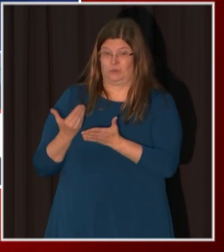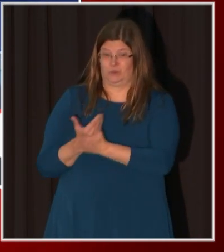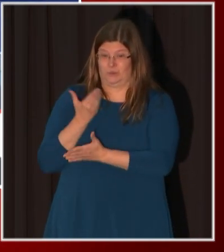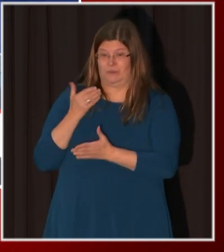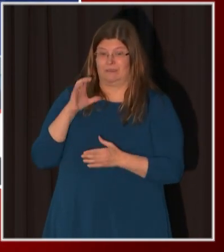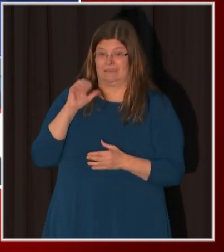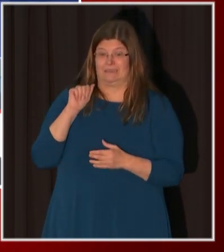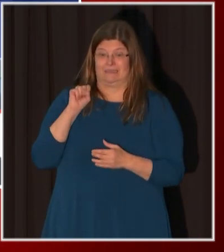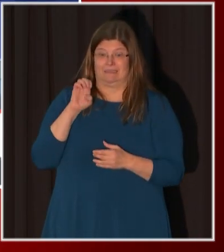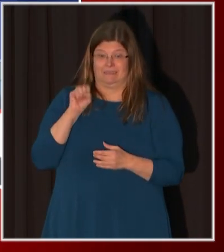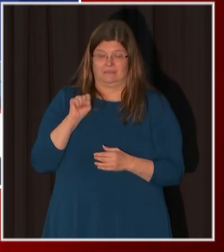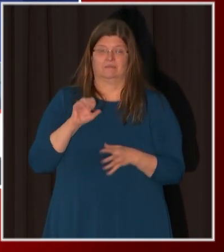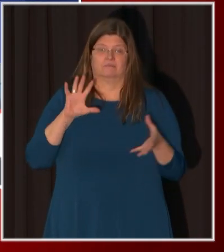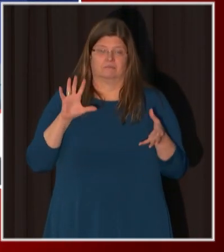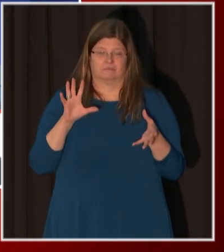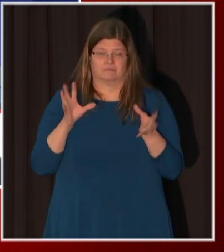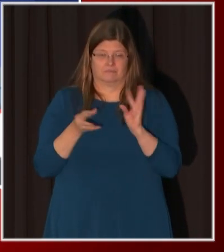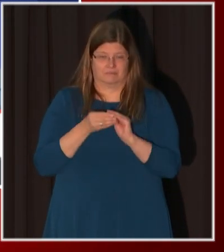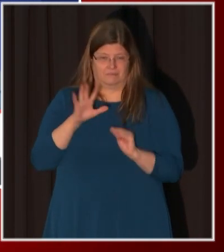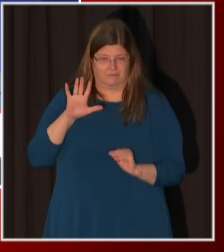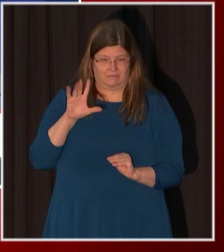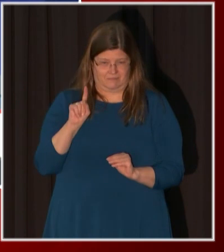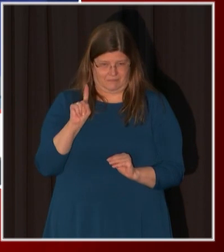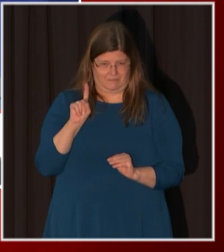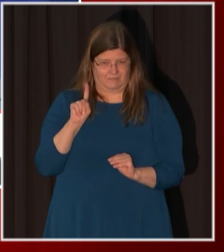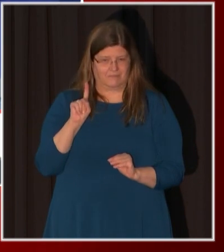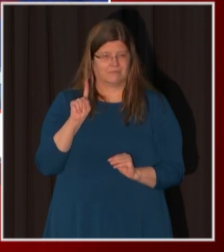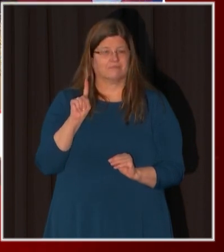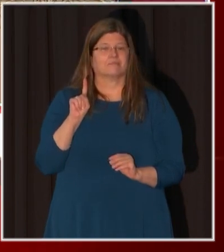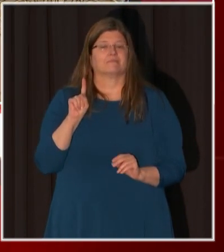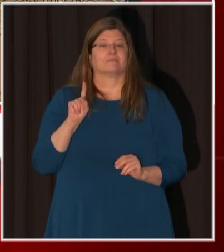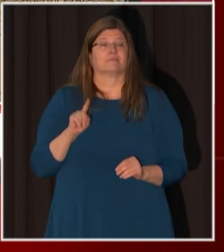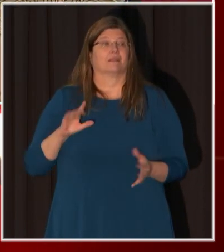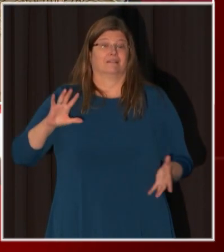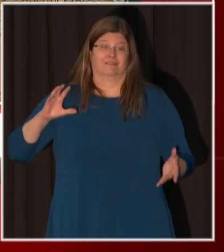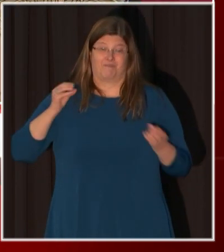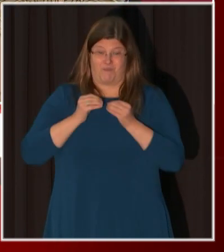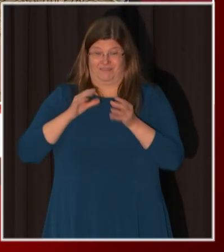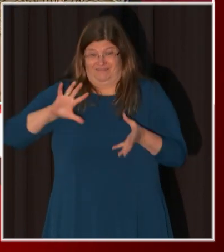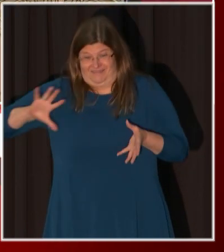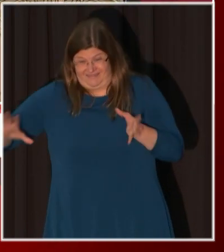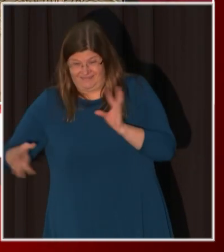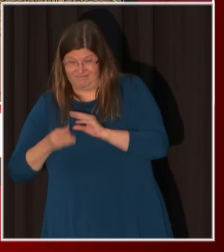positive tests in the district, bringing our positives to